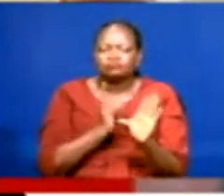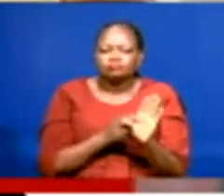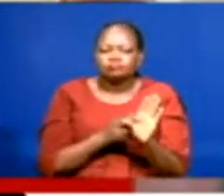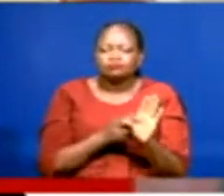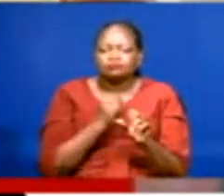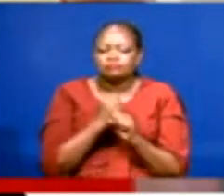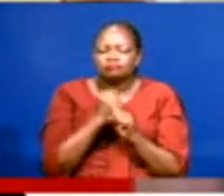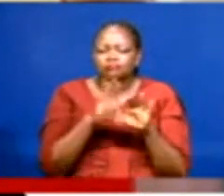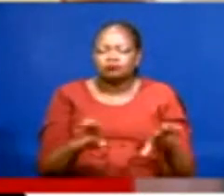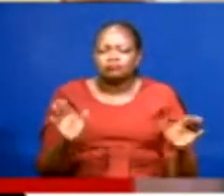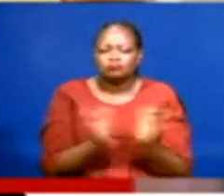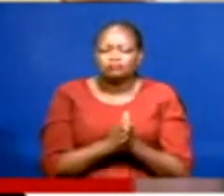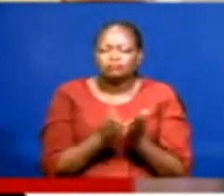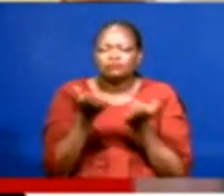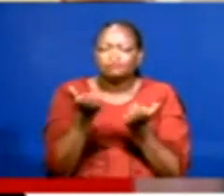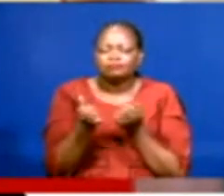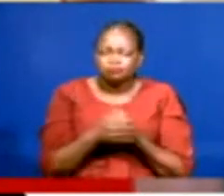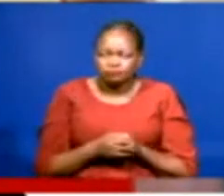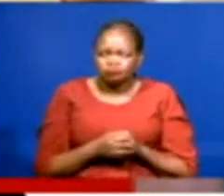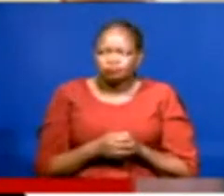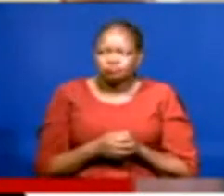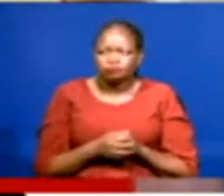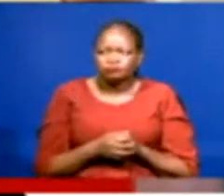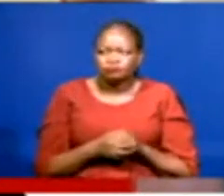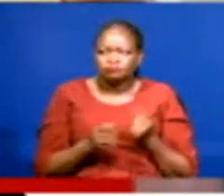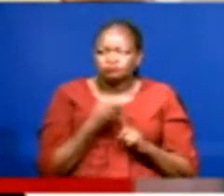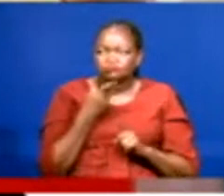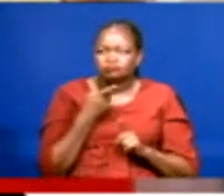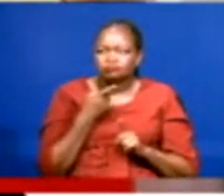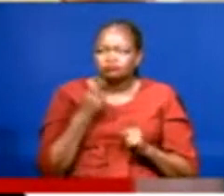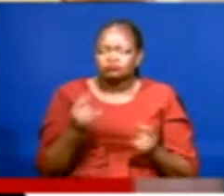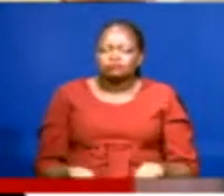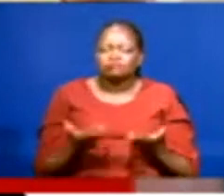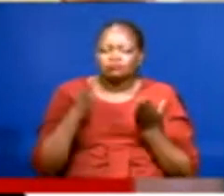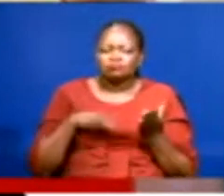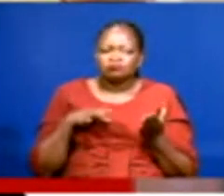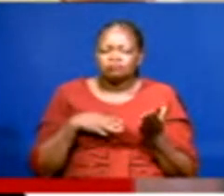labor market and enterprise. First, to promote women in